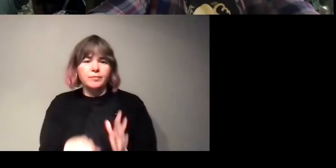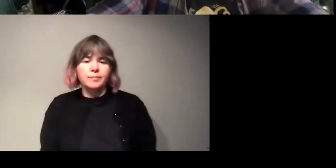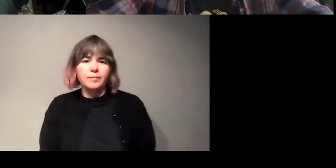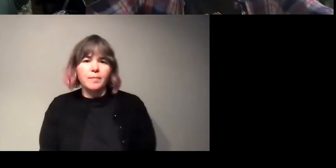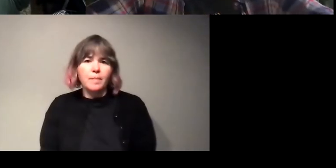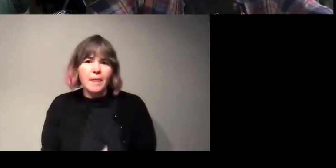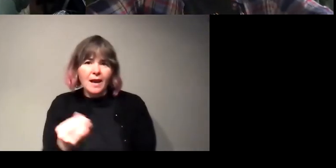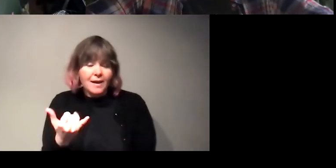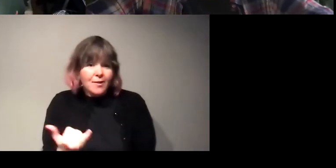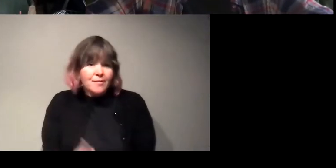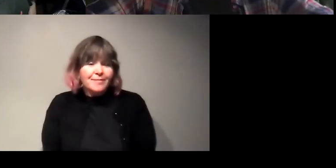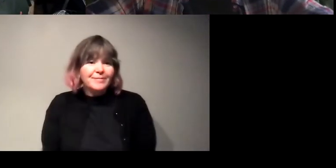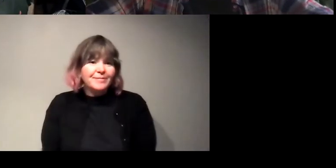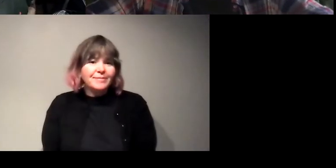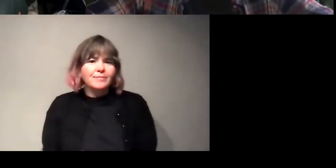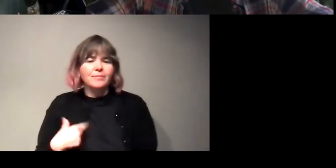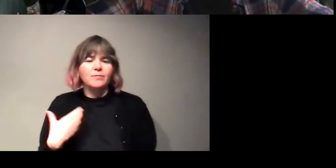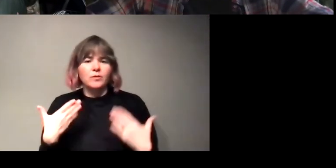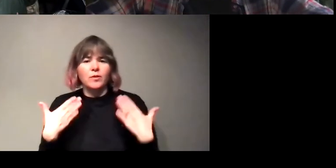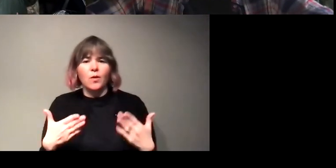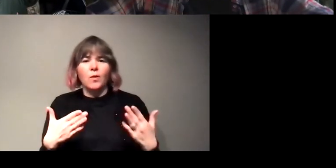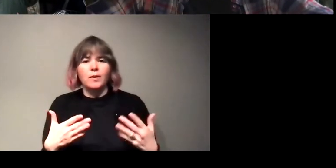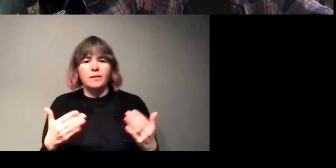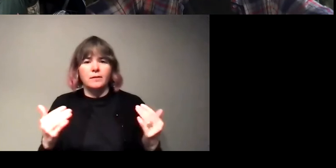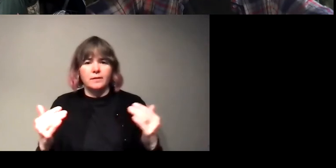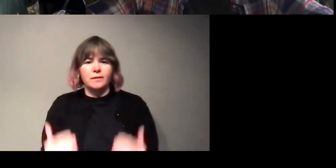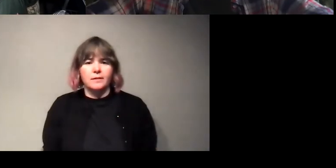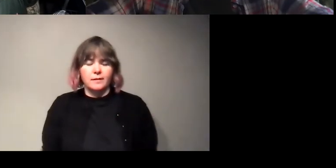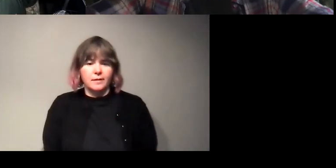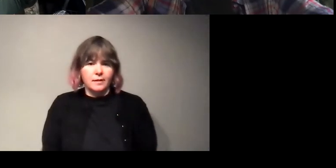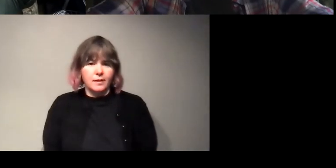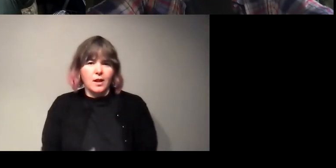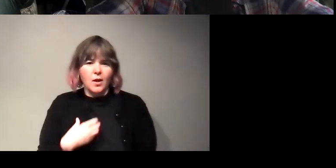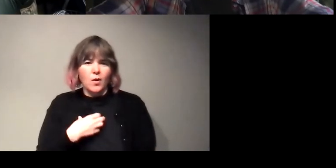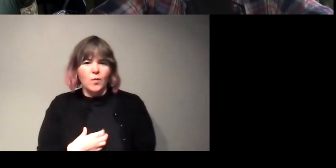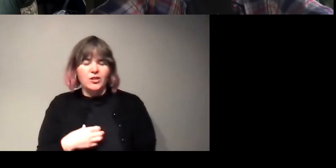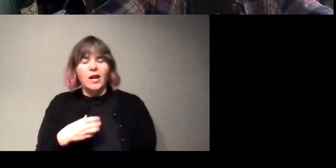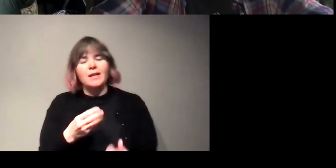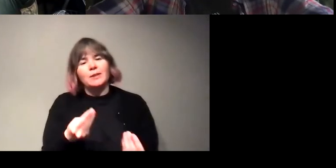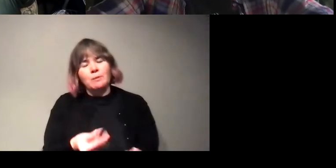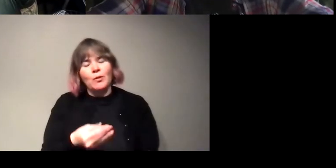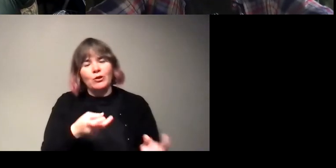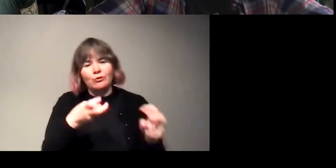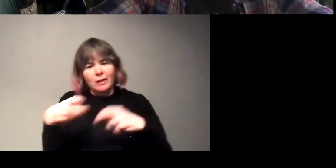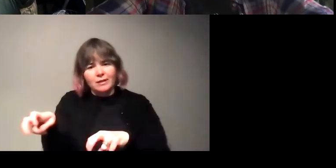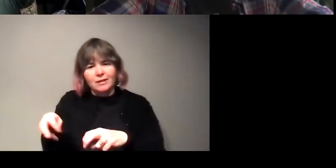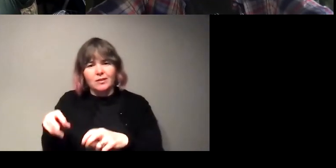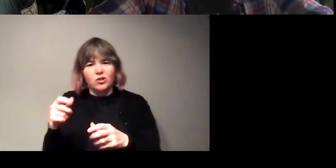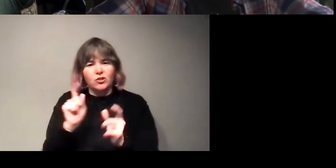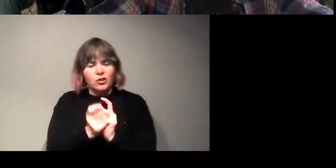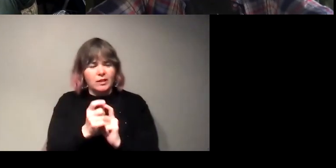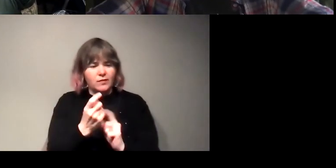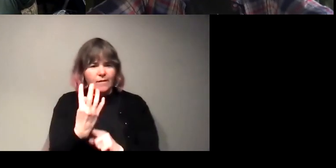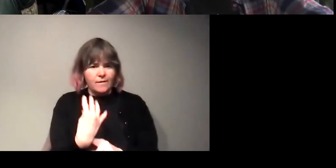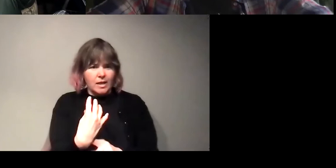And now I want to swing down. Hang on. I wish I had a smooth transition here. So we change from